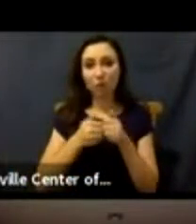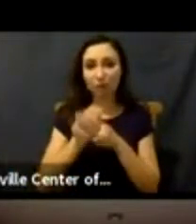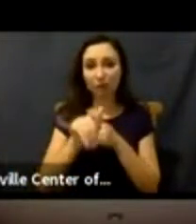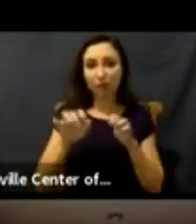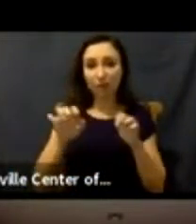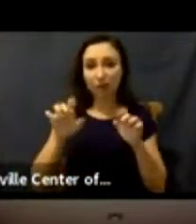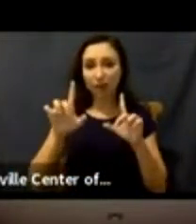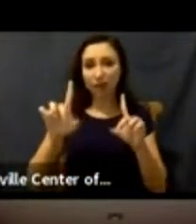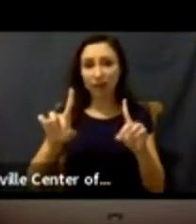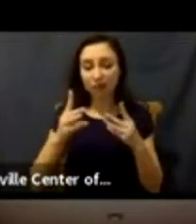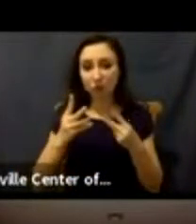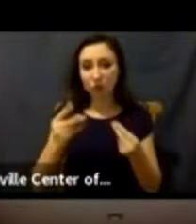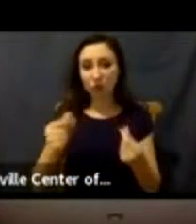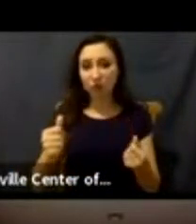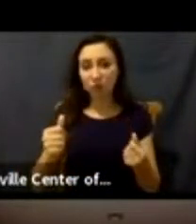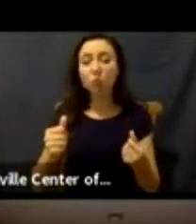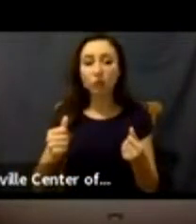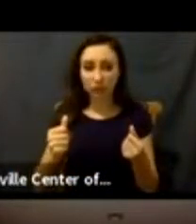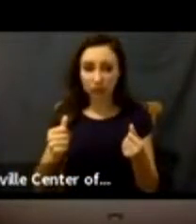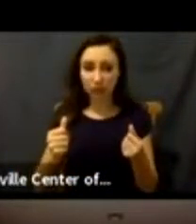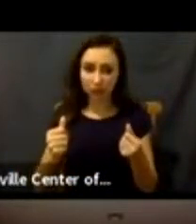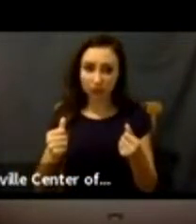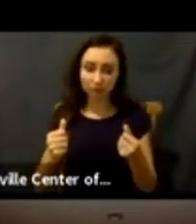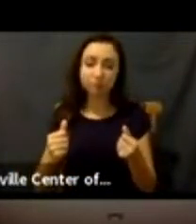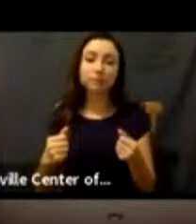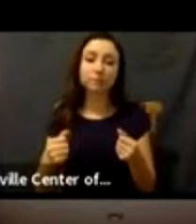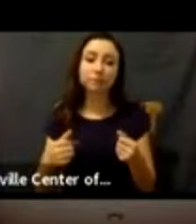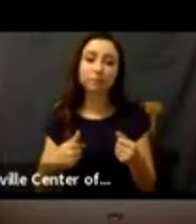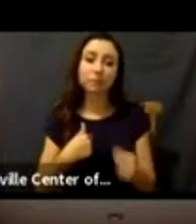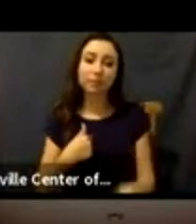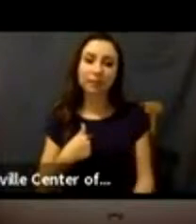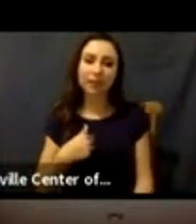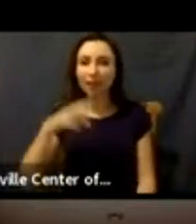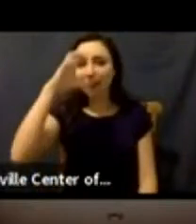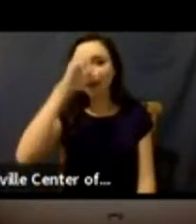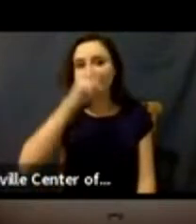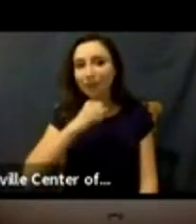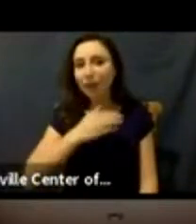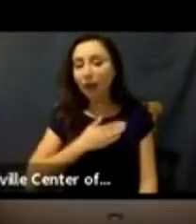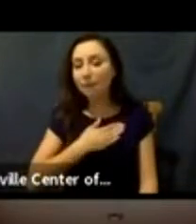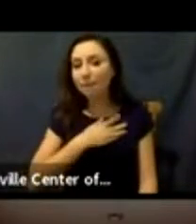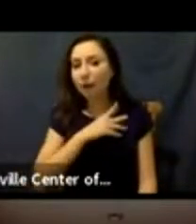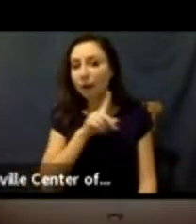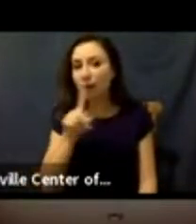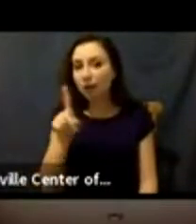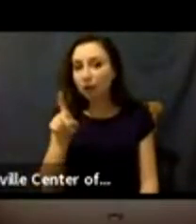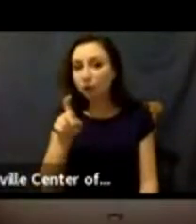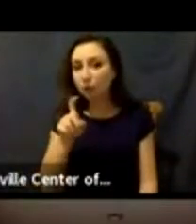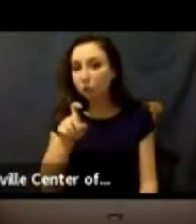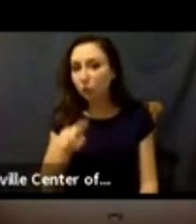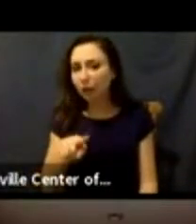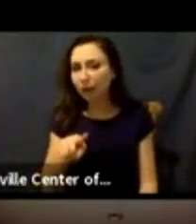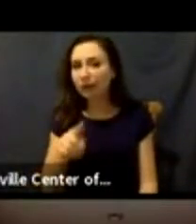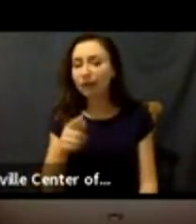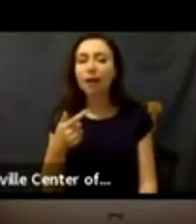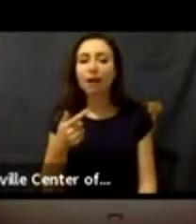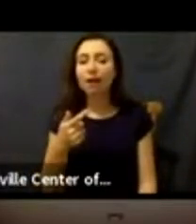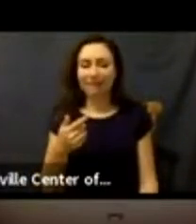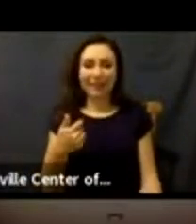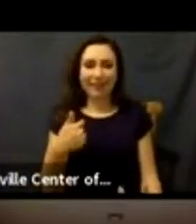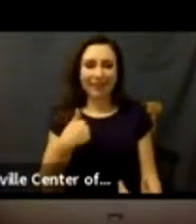resolution, and so I guess my question, and guys, I don't have the answer because I don't know what